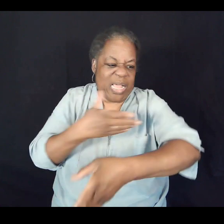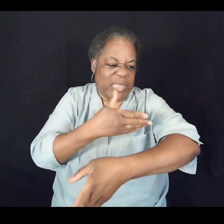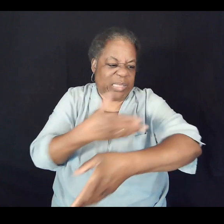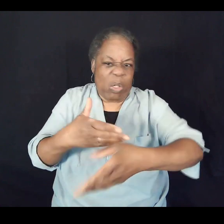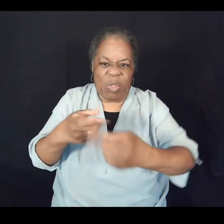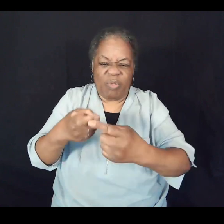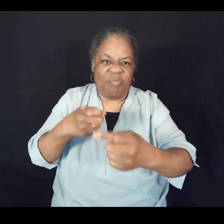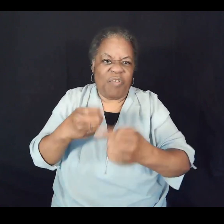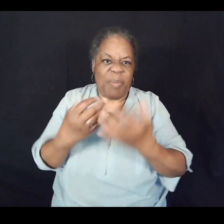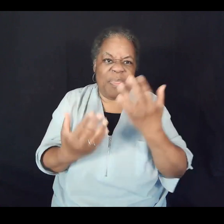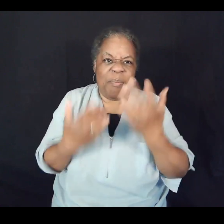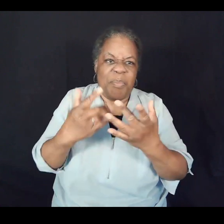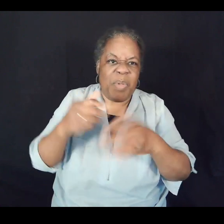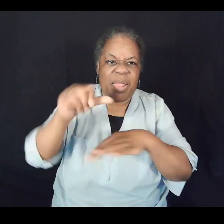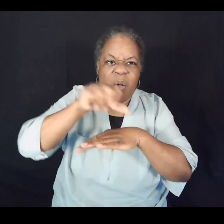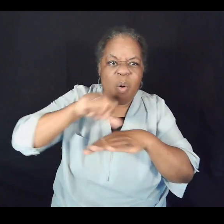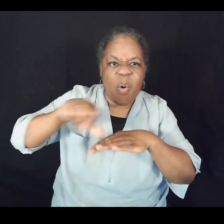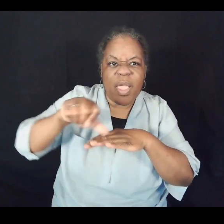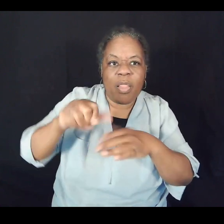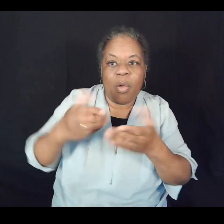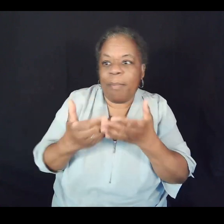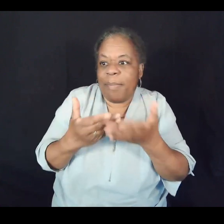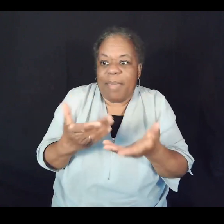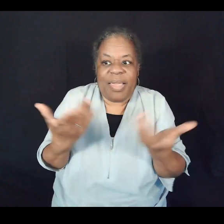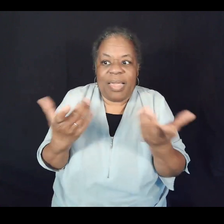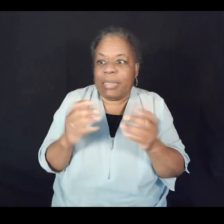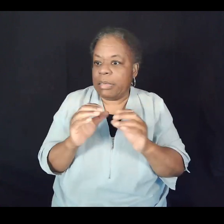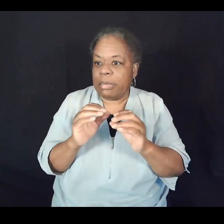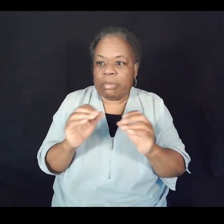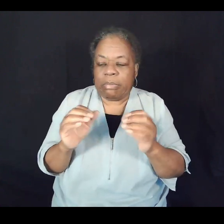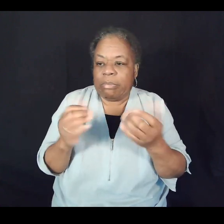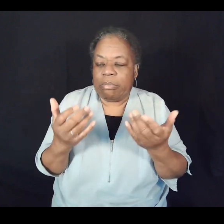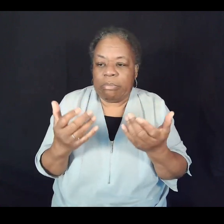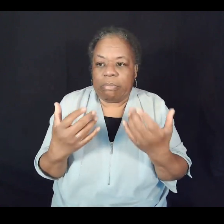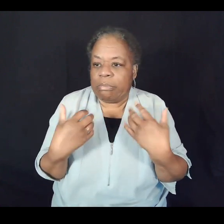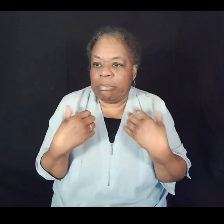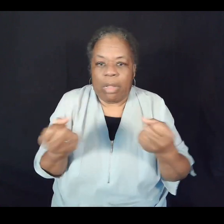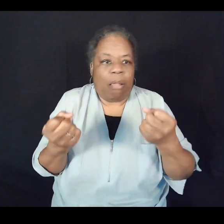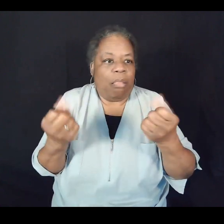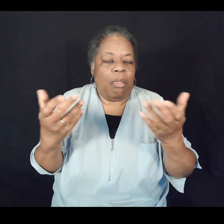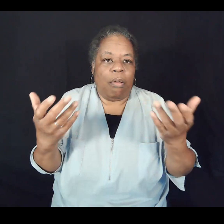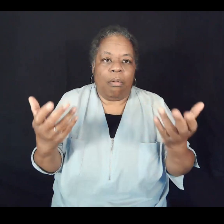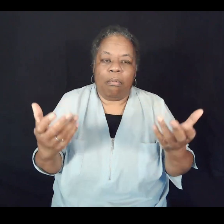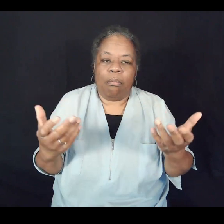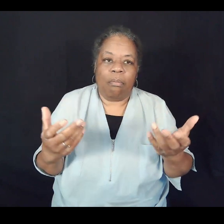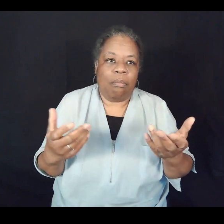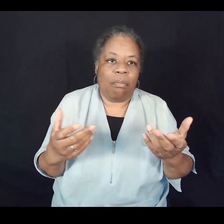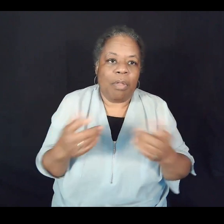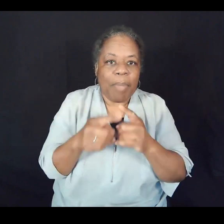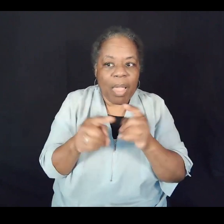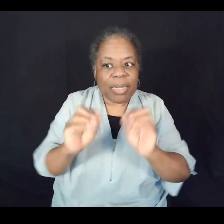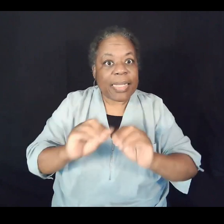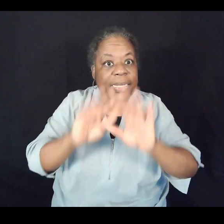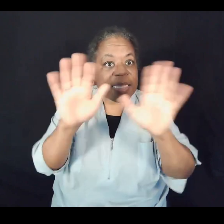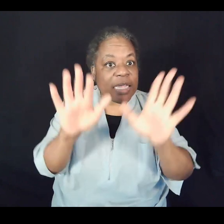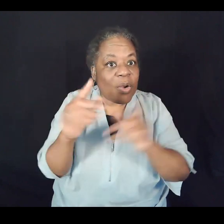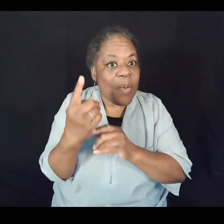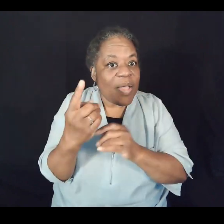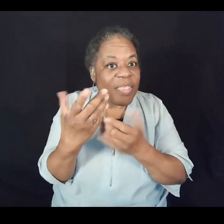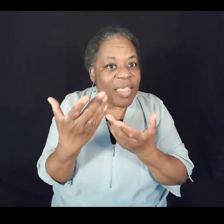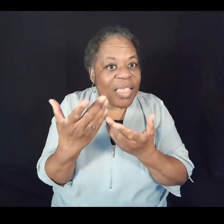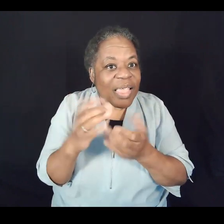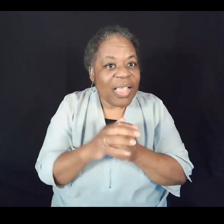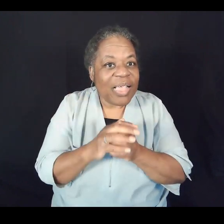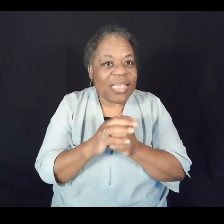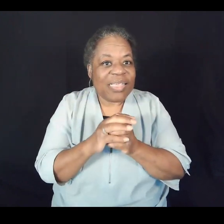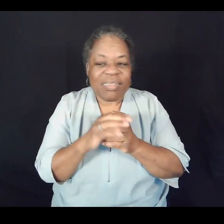maybe he's been miraculously untouched. There's actually two traditions of history on that story. But one thing is clear, he's not a fan of the